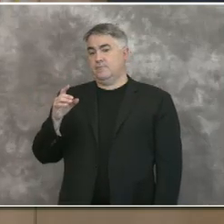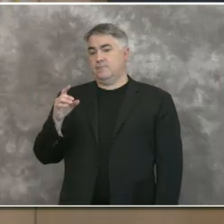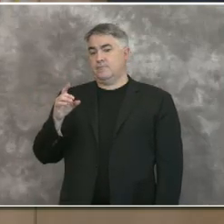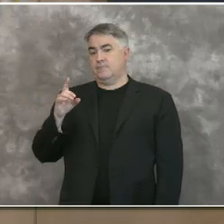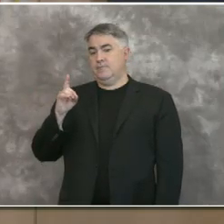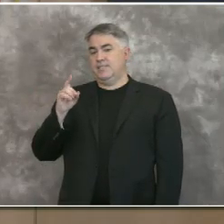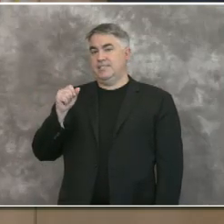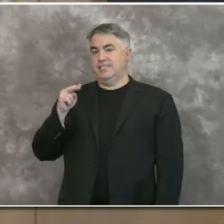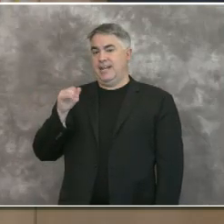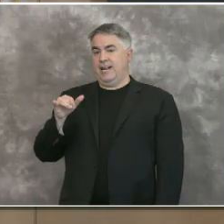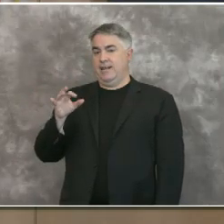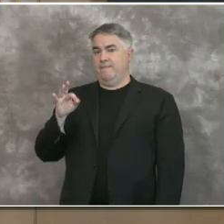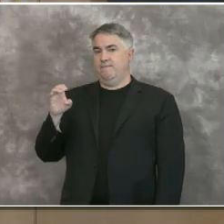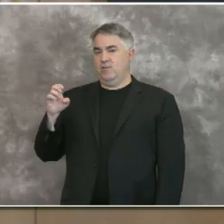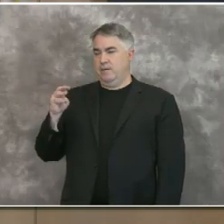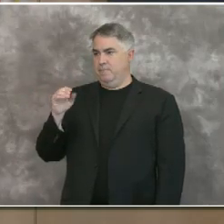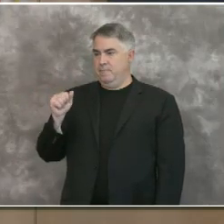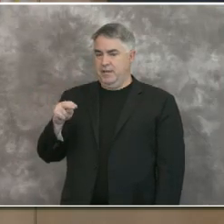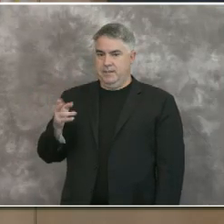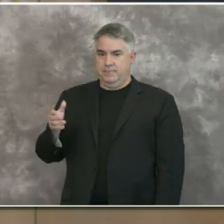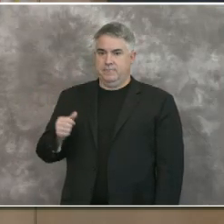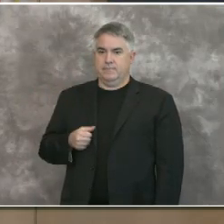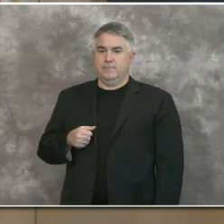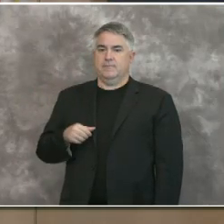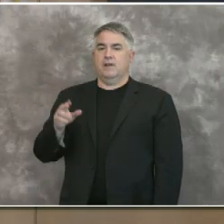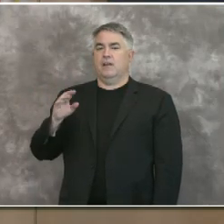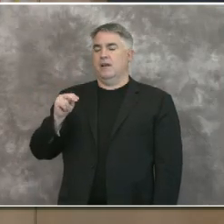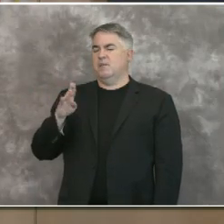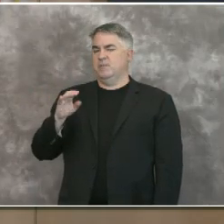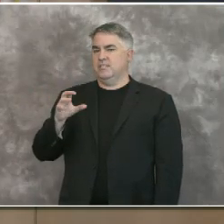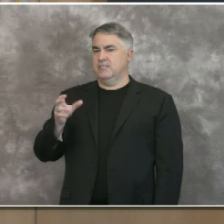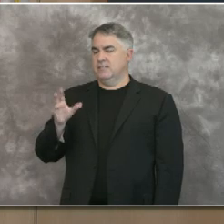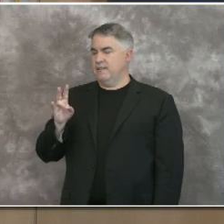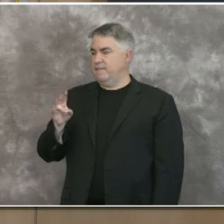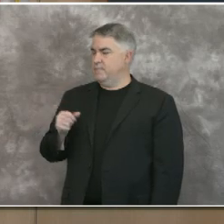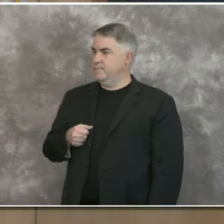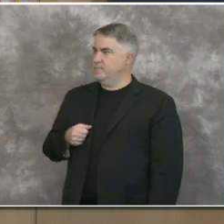Danny Freeman from NBC7, please state your question.